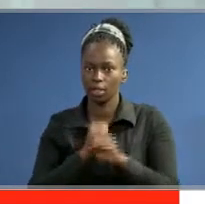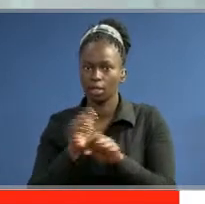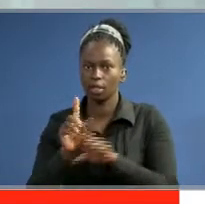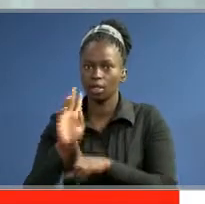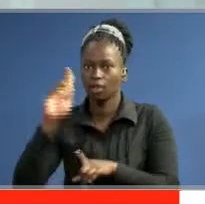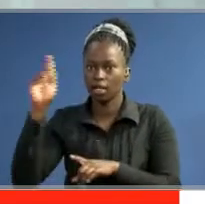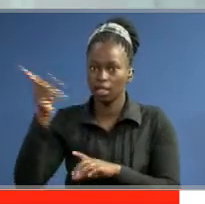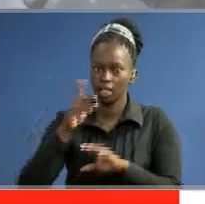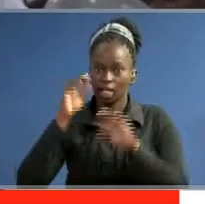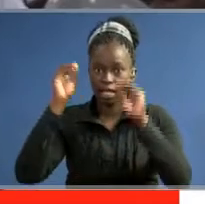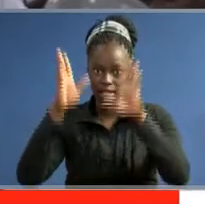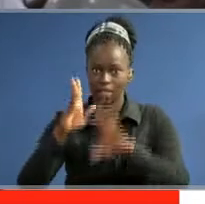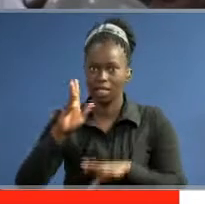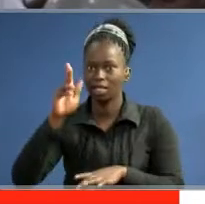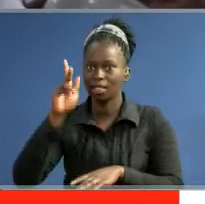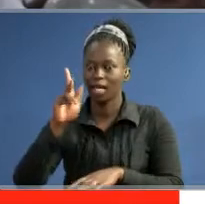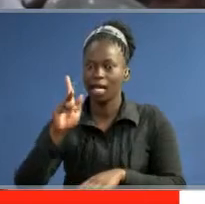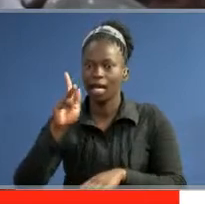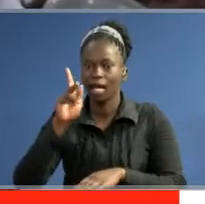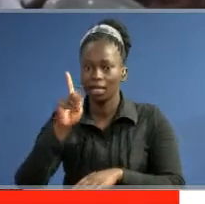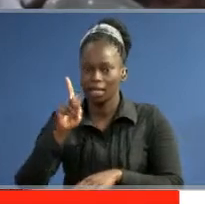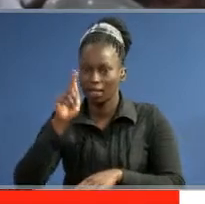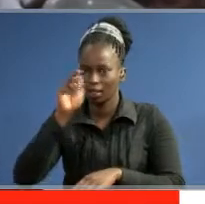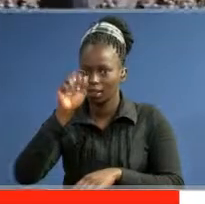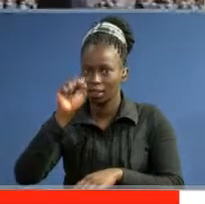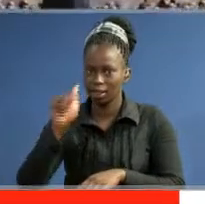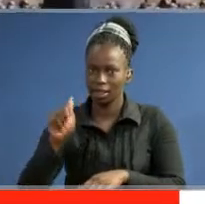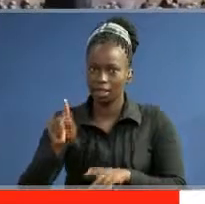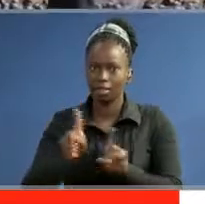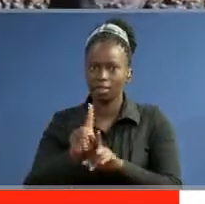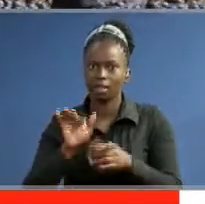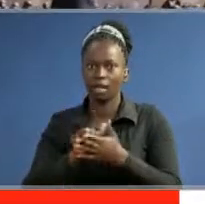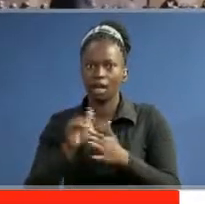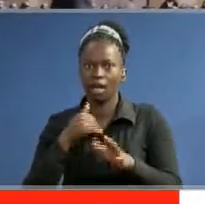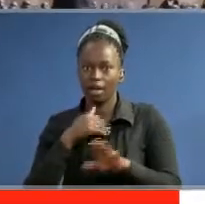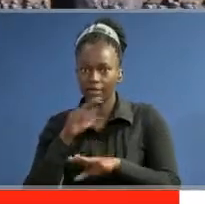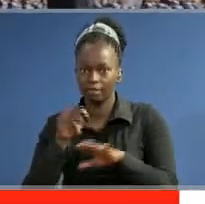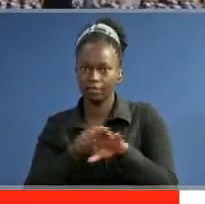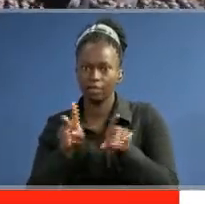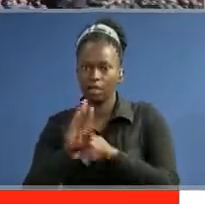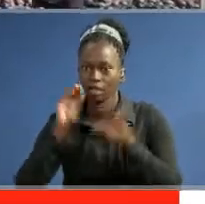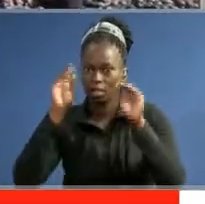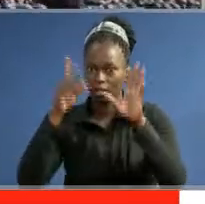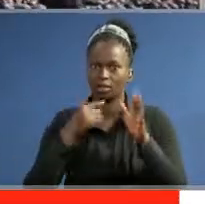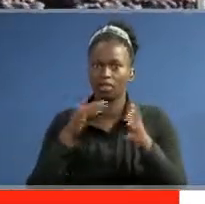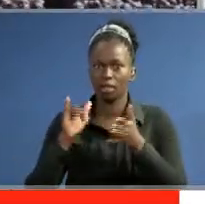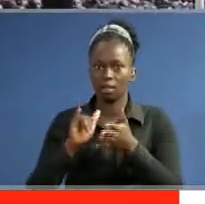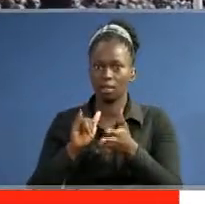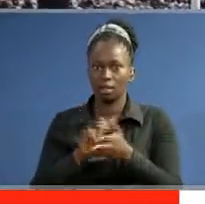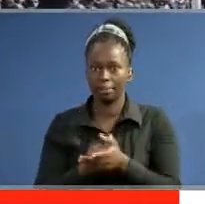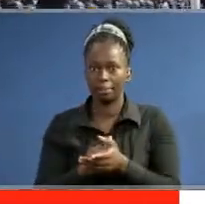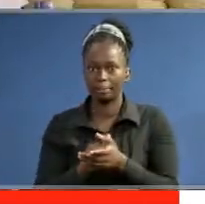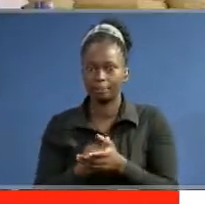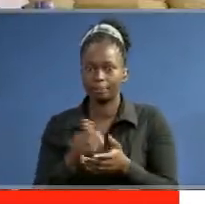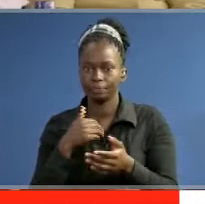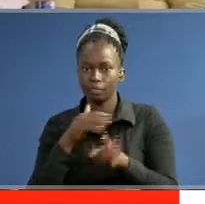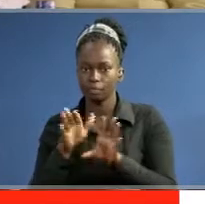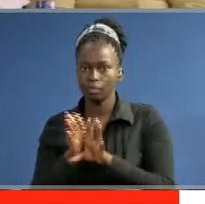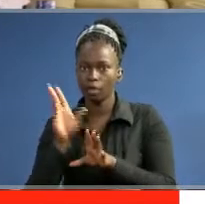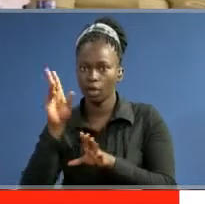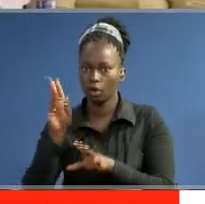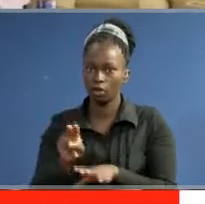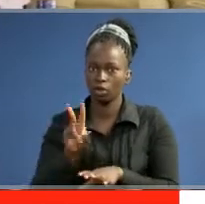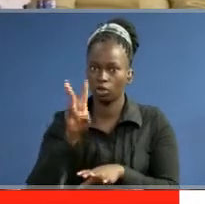Kenya National Union of Teachers, Embu Executive Secretary Josphat Kathumbi, the teachers said that legislator has no